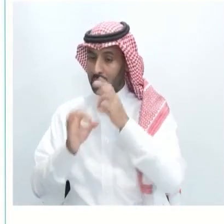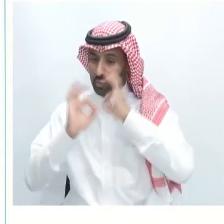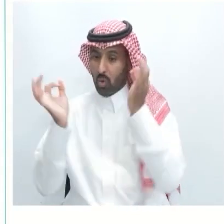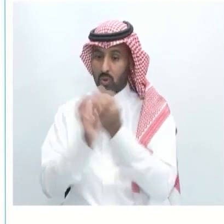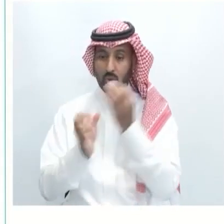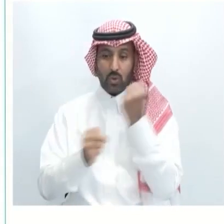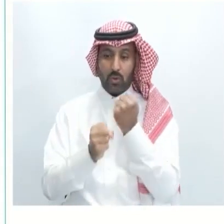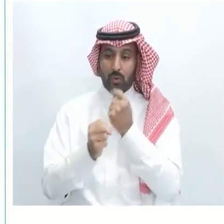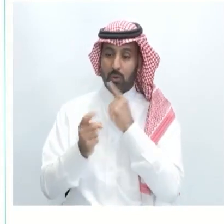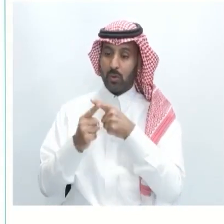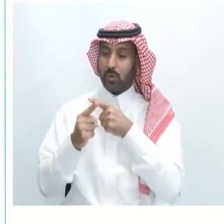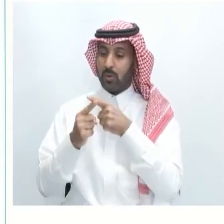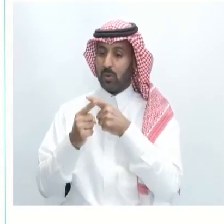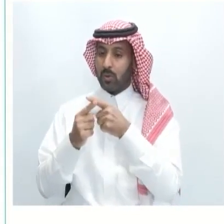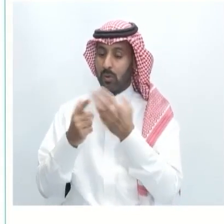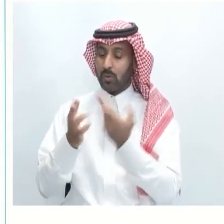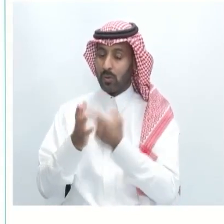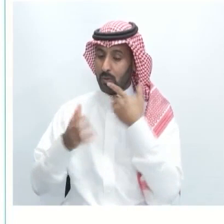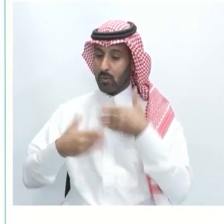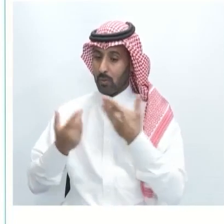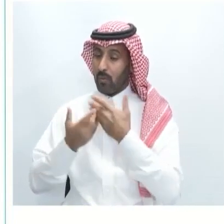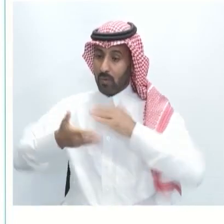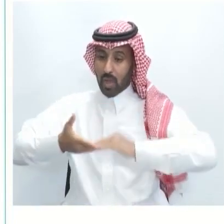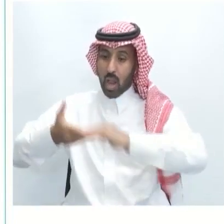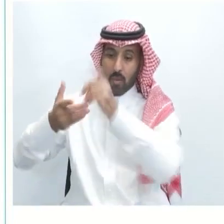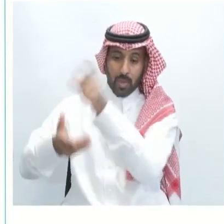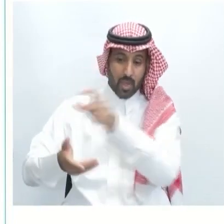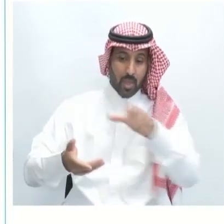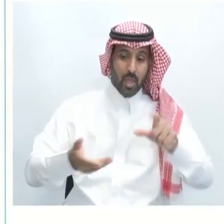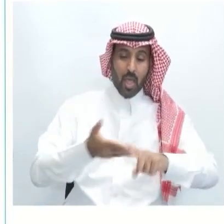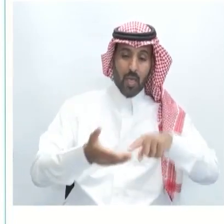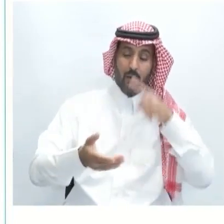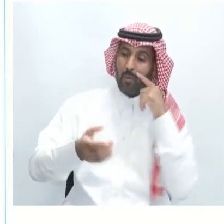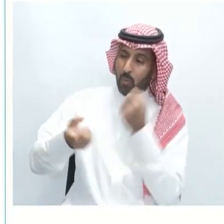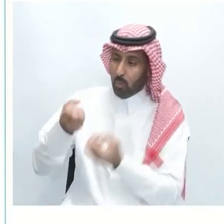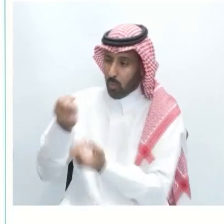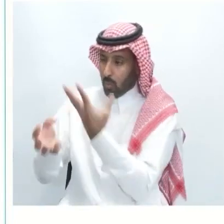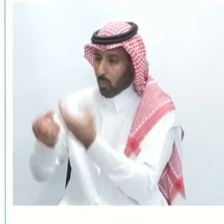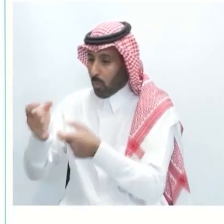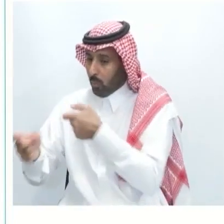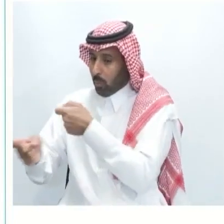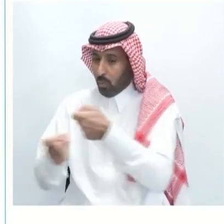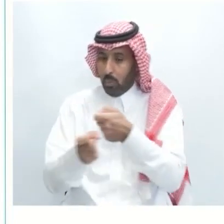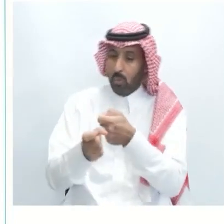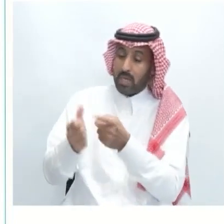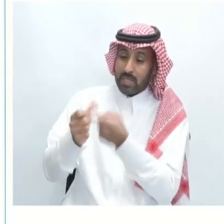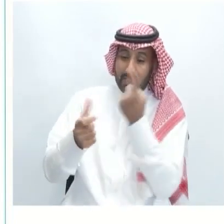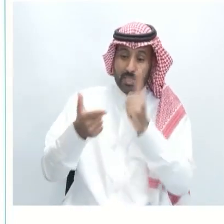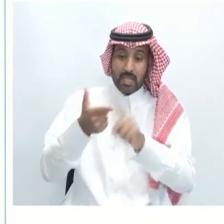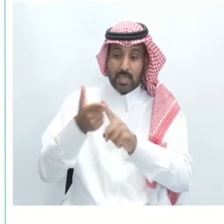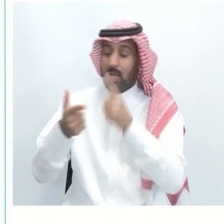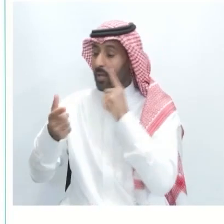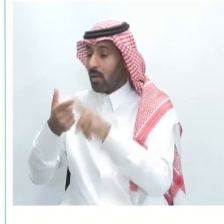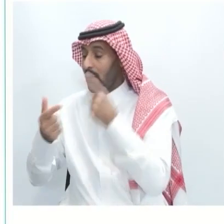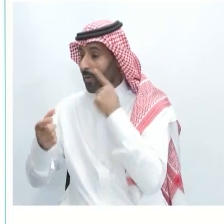often cited the immense satisfaction gained from helping others. Firefighters are in the second position with an impressive